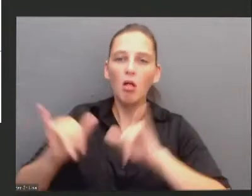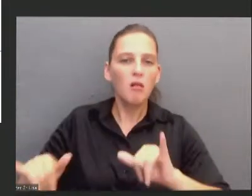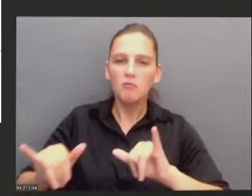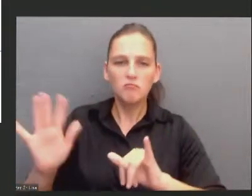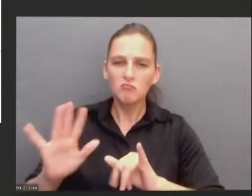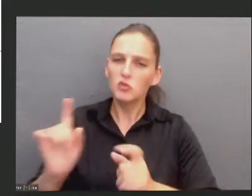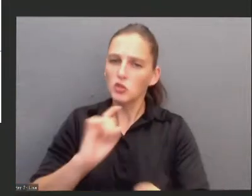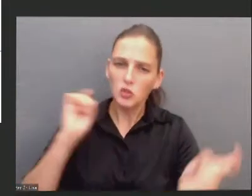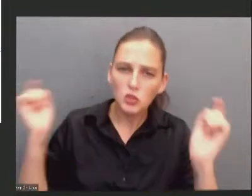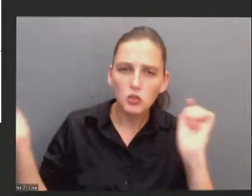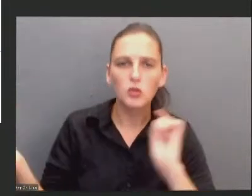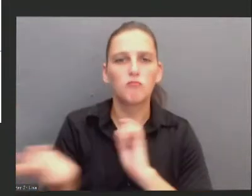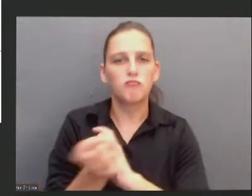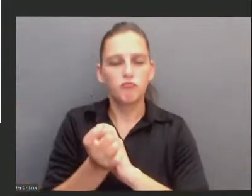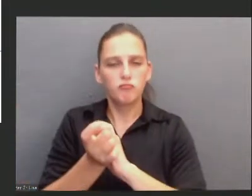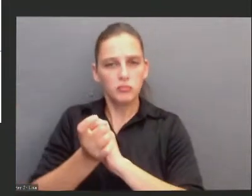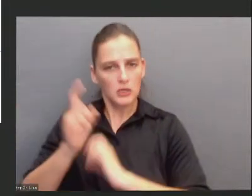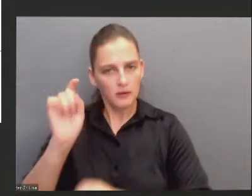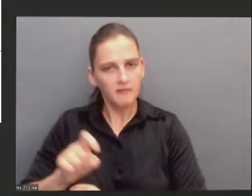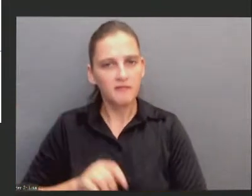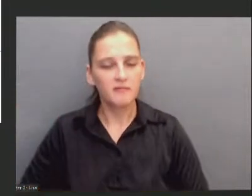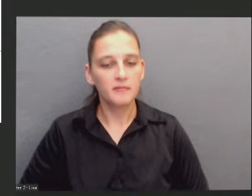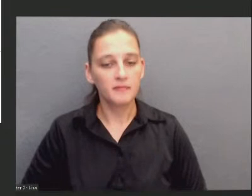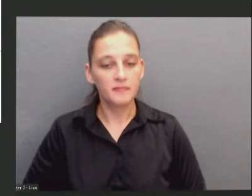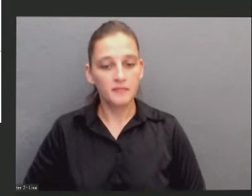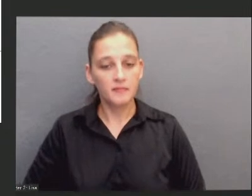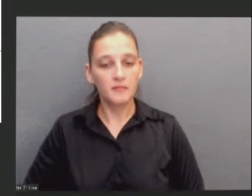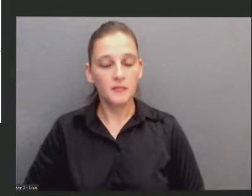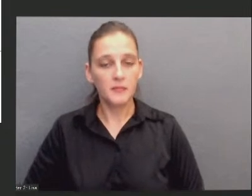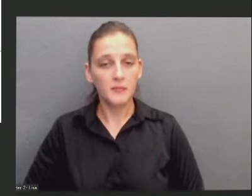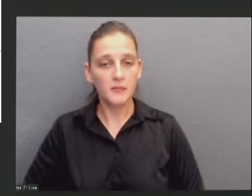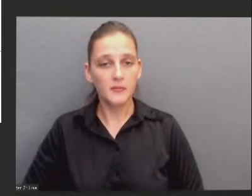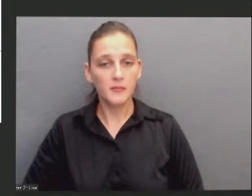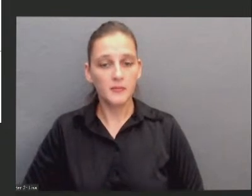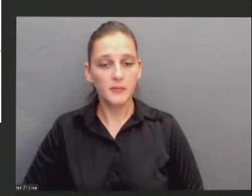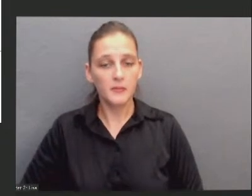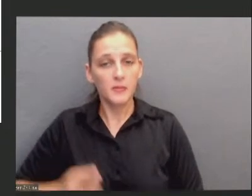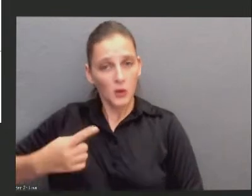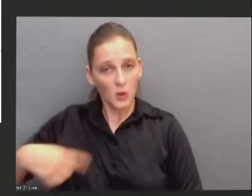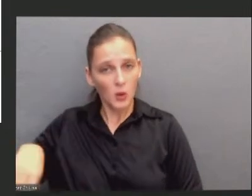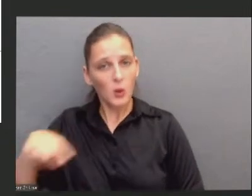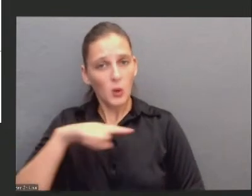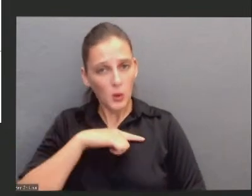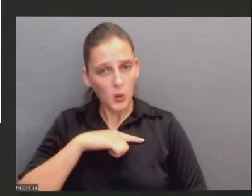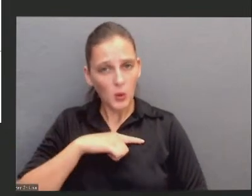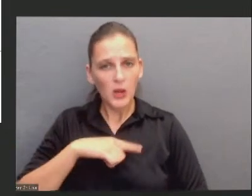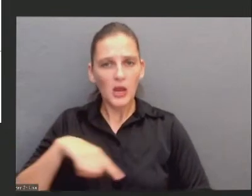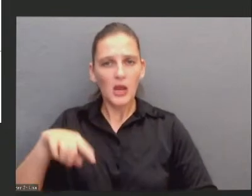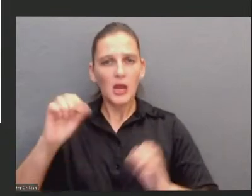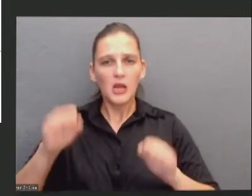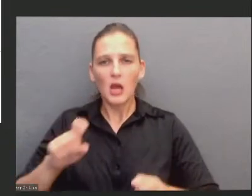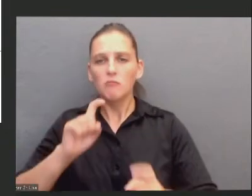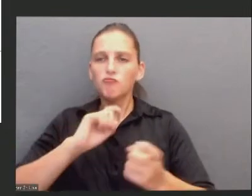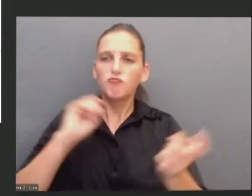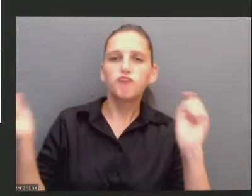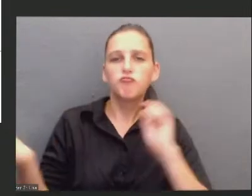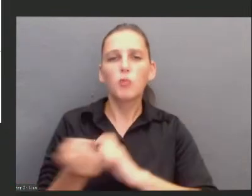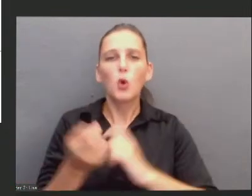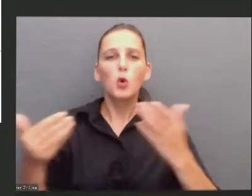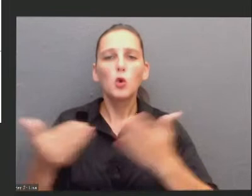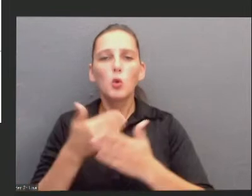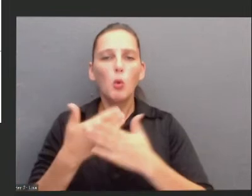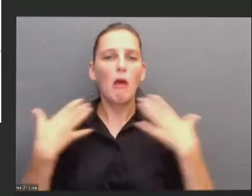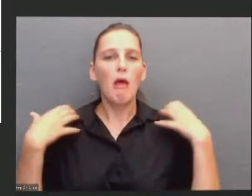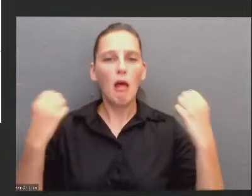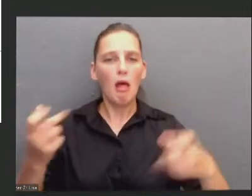that we have a generational opportunity to create a reimagined national health landscape that is truly